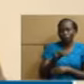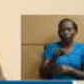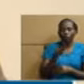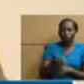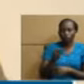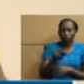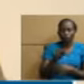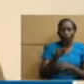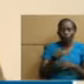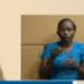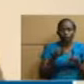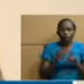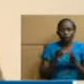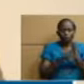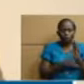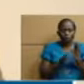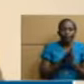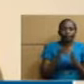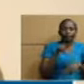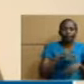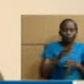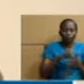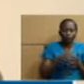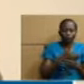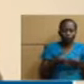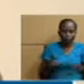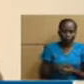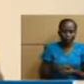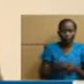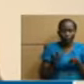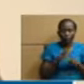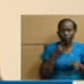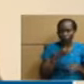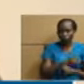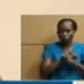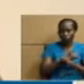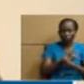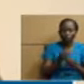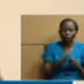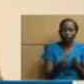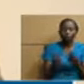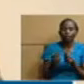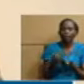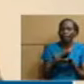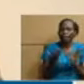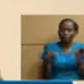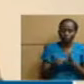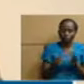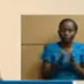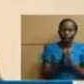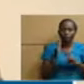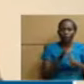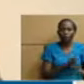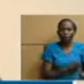frameworks. The Uganda Vision 2040 underscores the importance of the social protection to address risks and